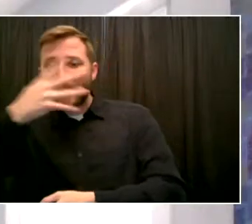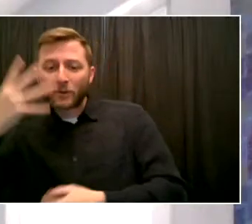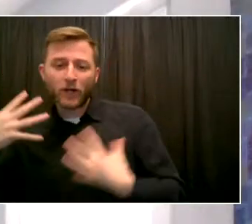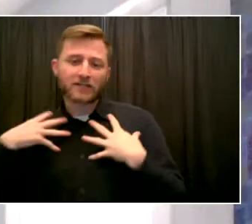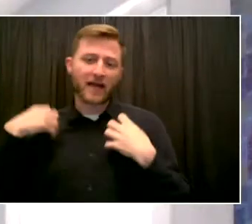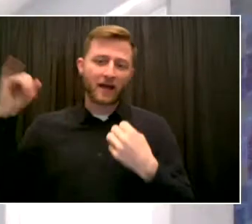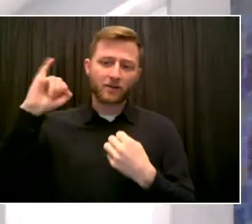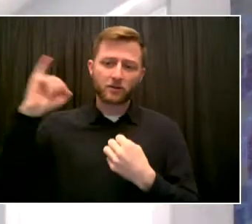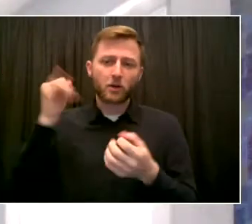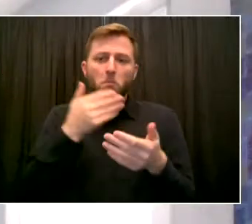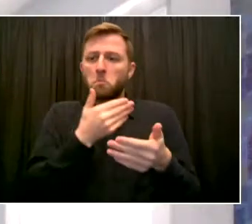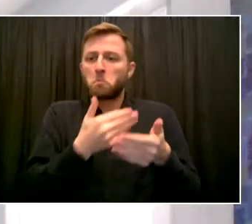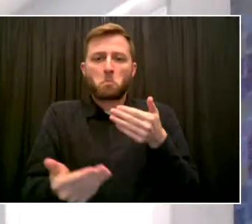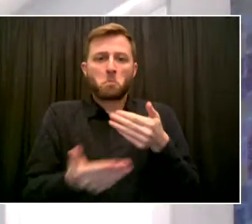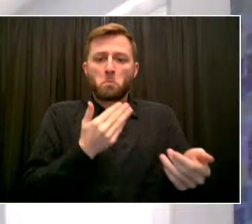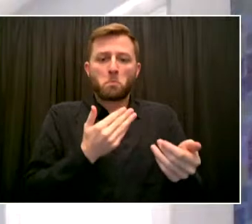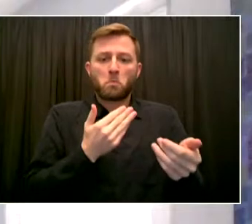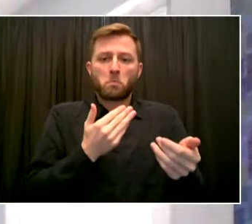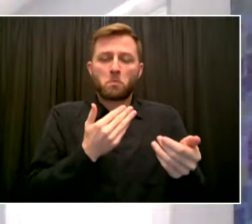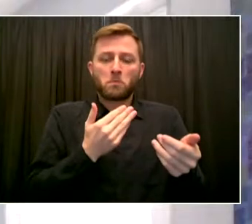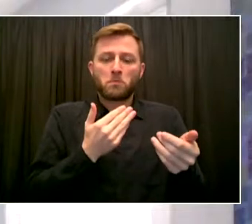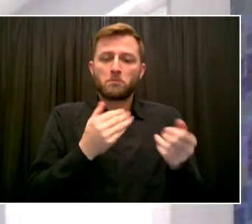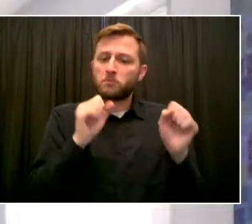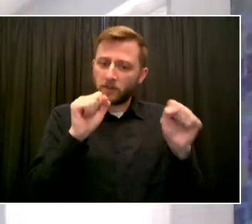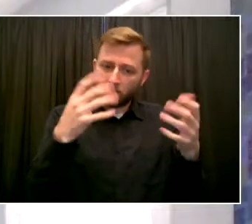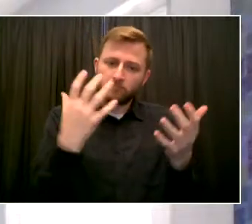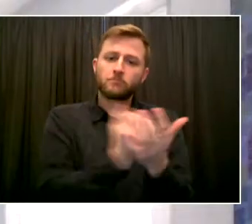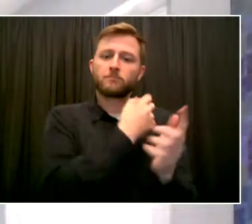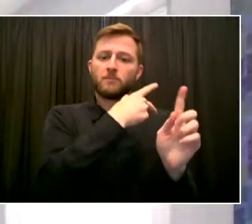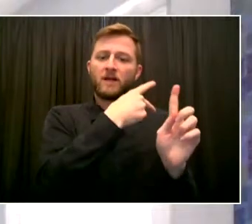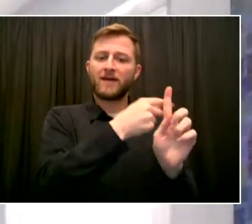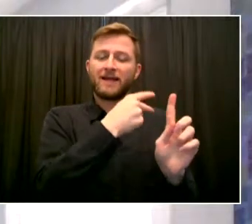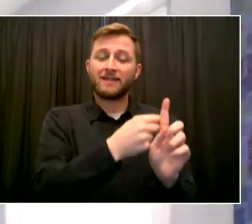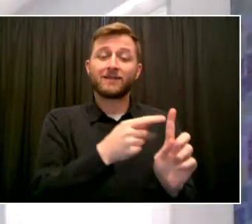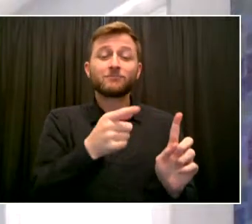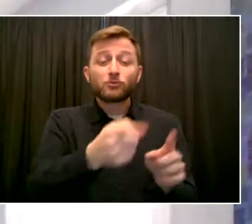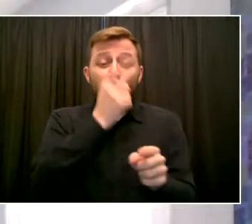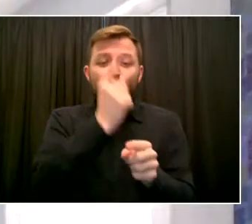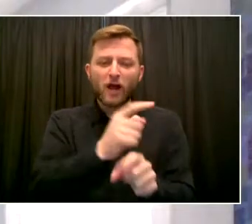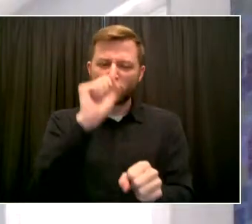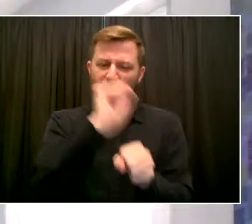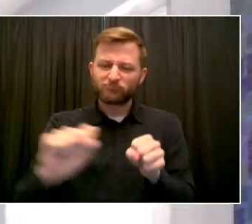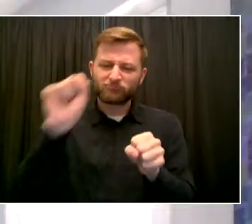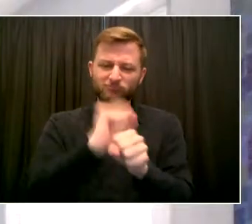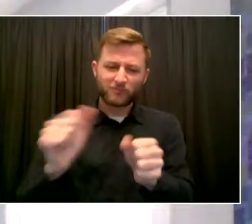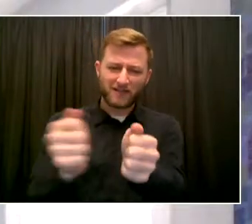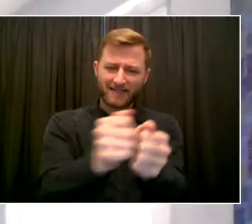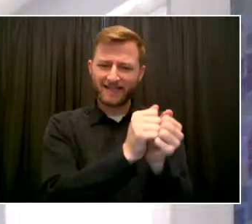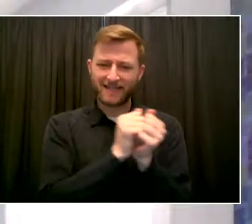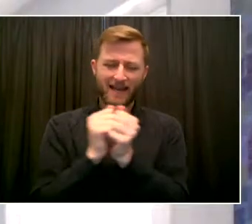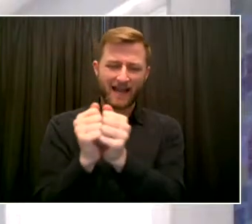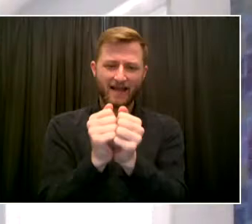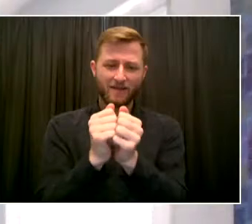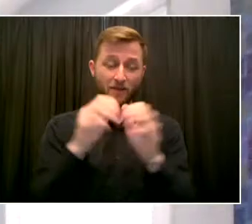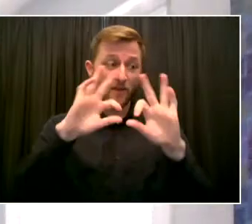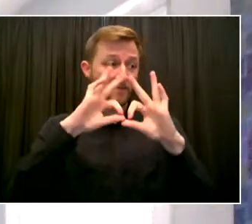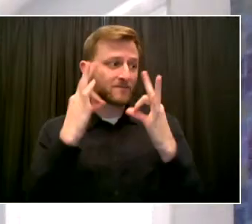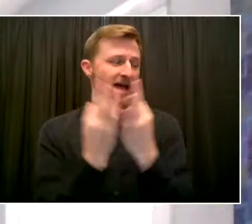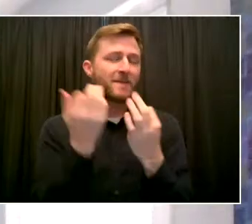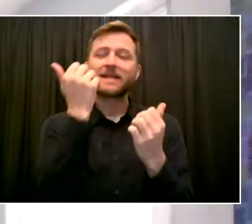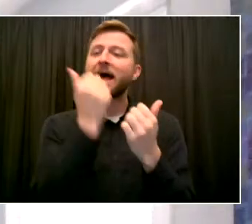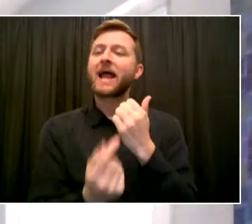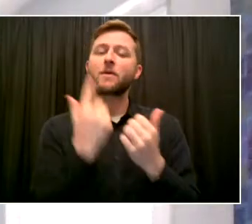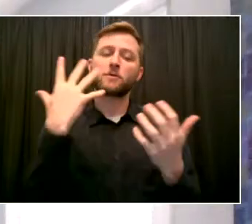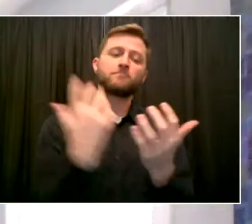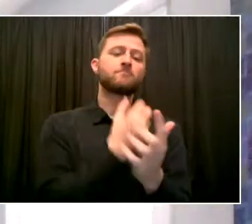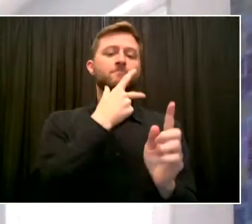us, you saw this, you just talked about this, we're all working very hard together to ensure that every family can access this life-saving vaccine. So thank